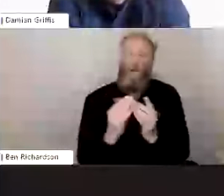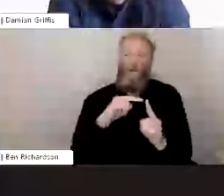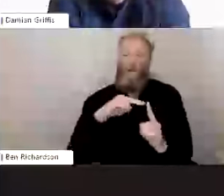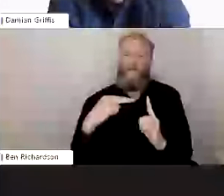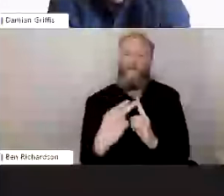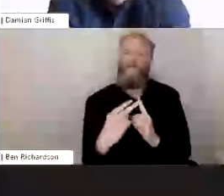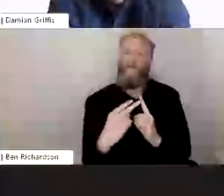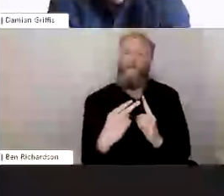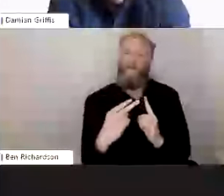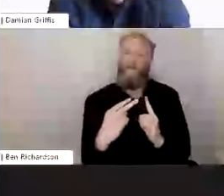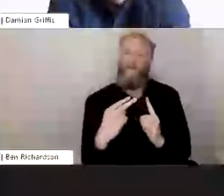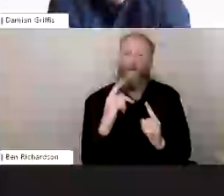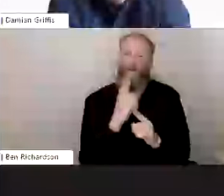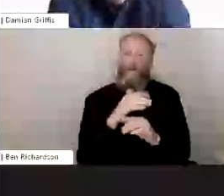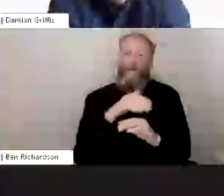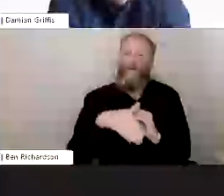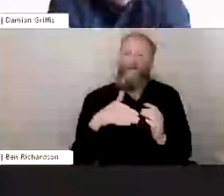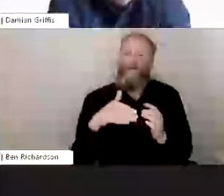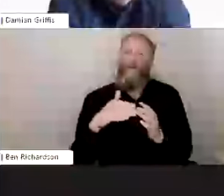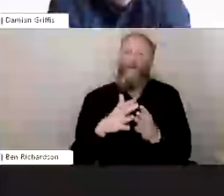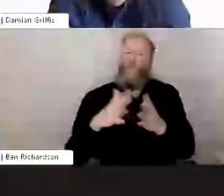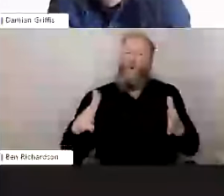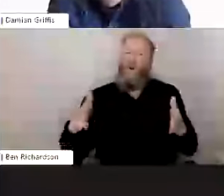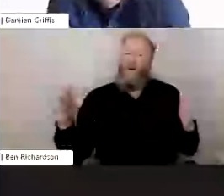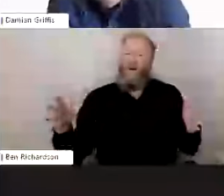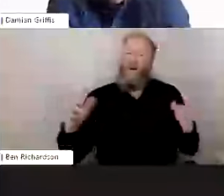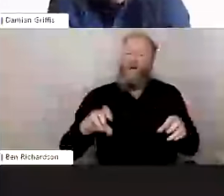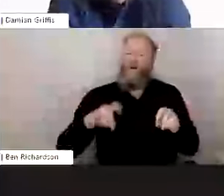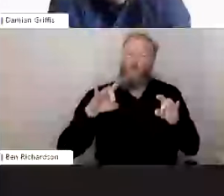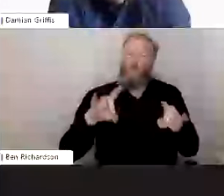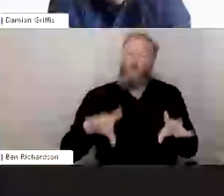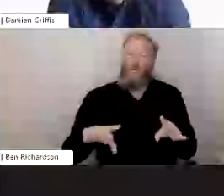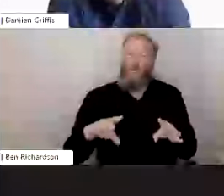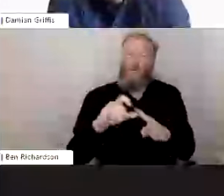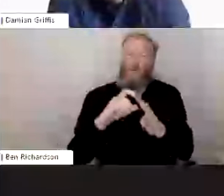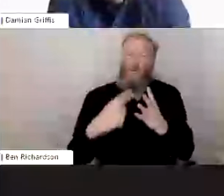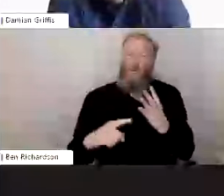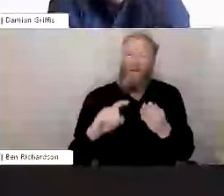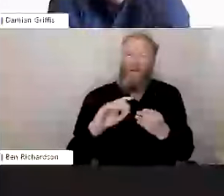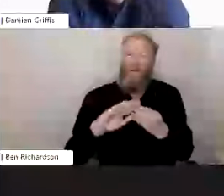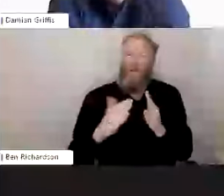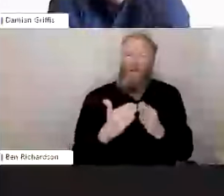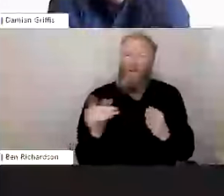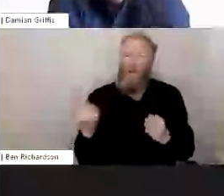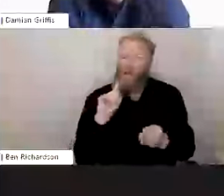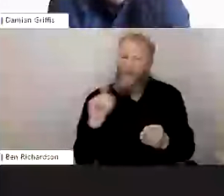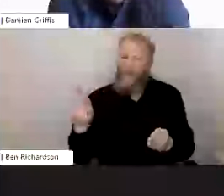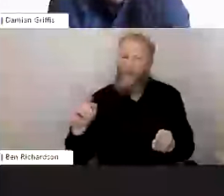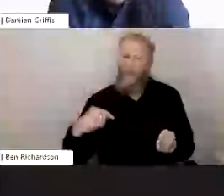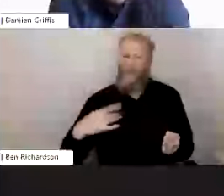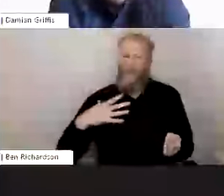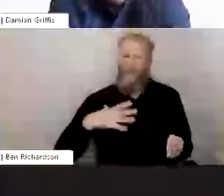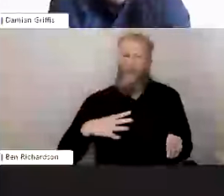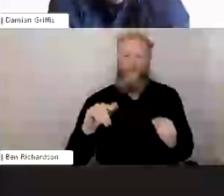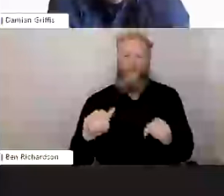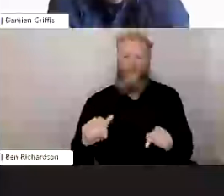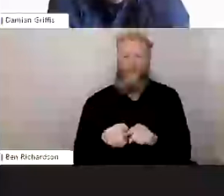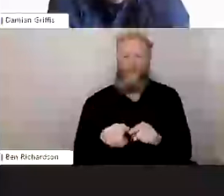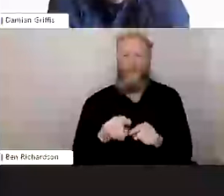in the wider Australian disability community, often the reaction is, well, that's what we want. That's the world we want, where it's come as you are